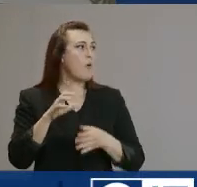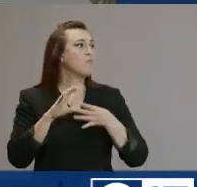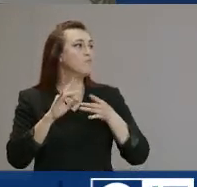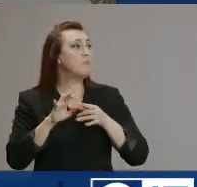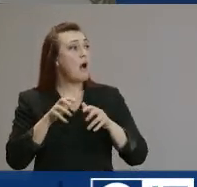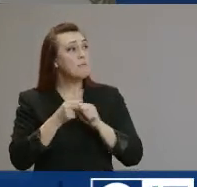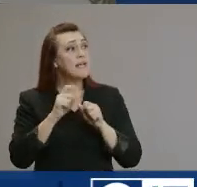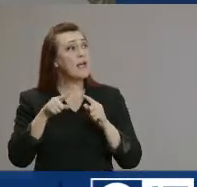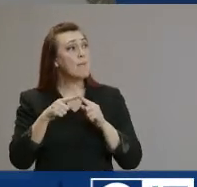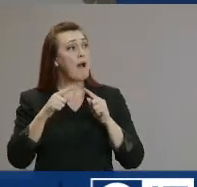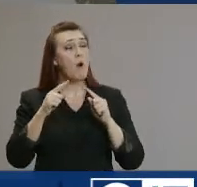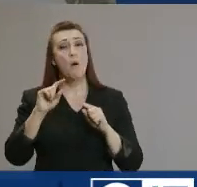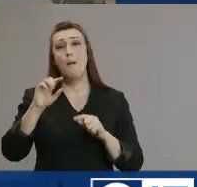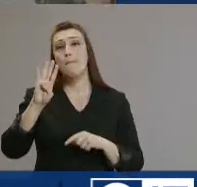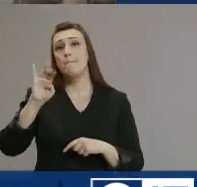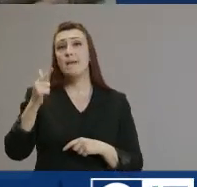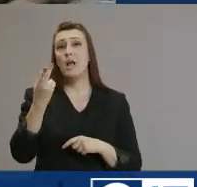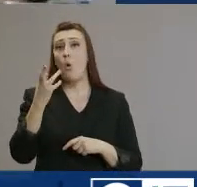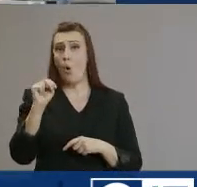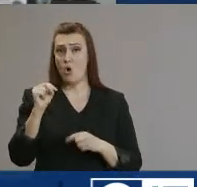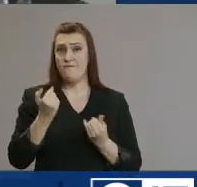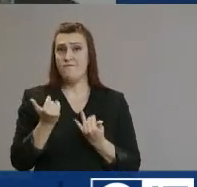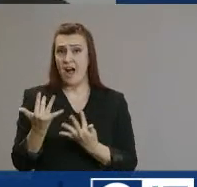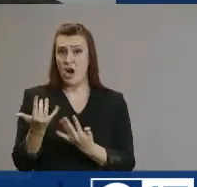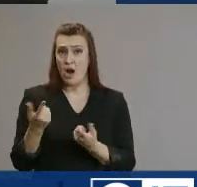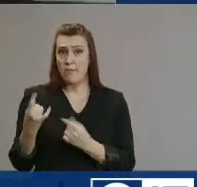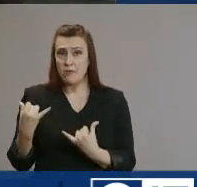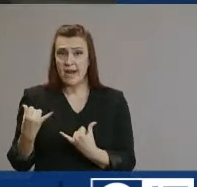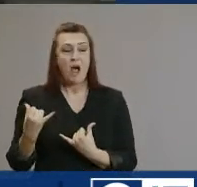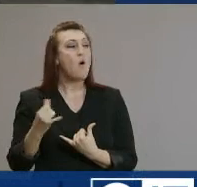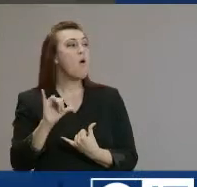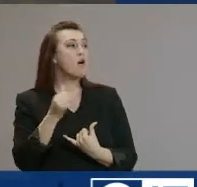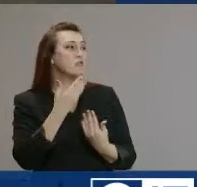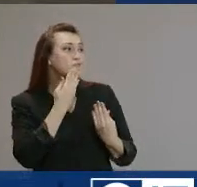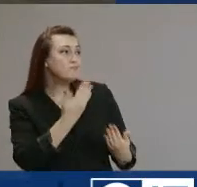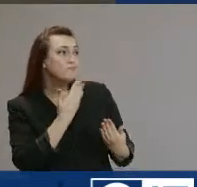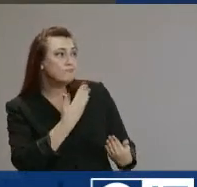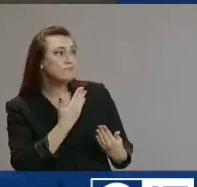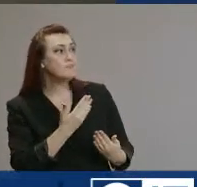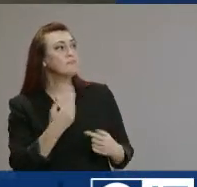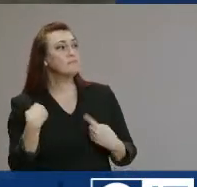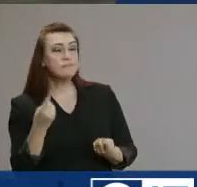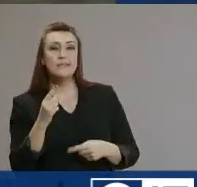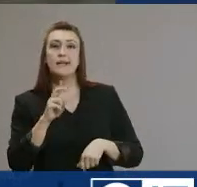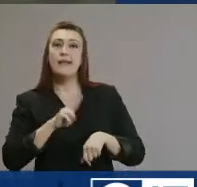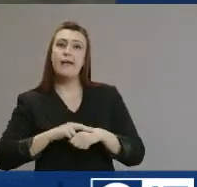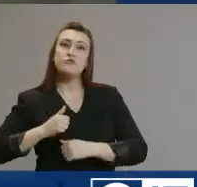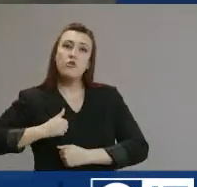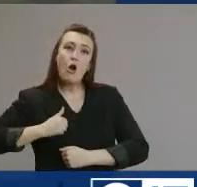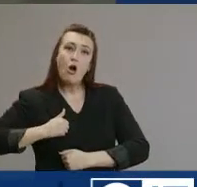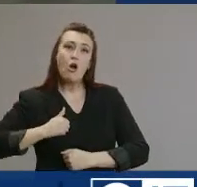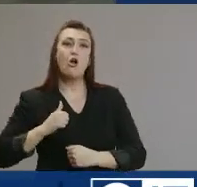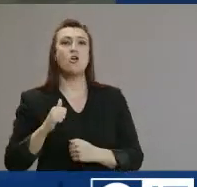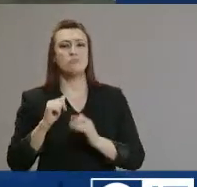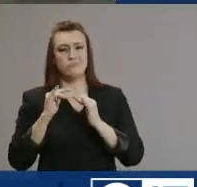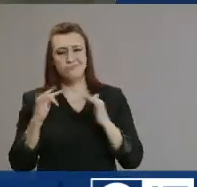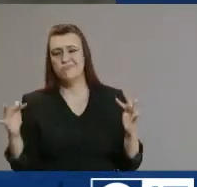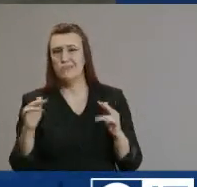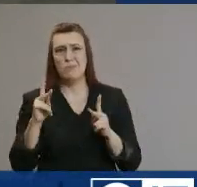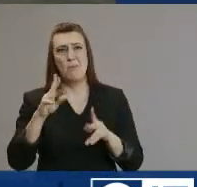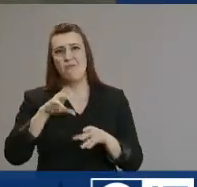say thank you to you and the brave women and men of the National Guard and all the hardworking folks at DEMA that are working